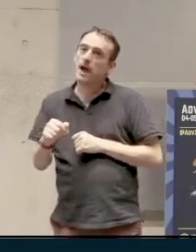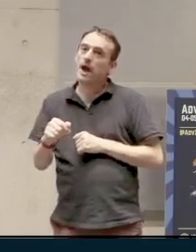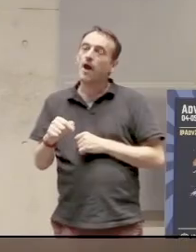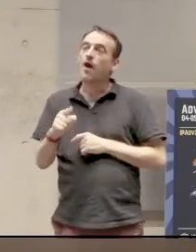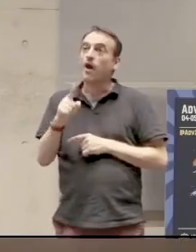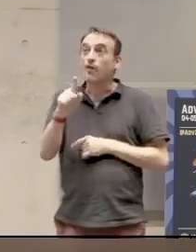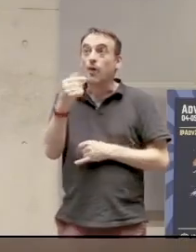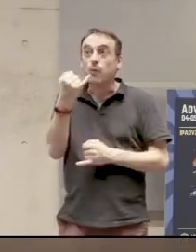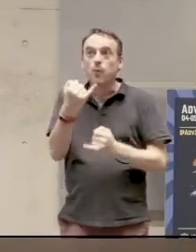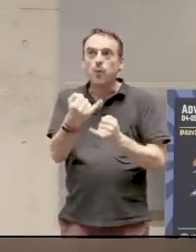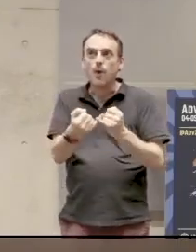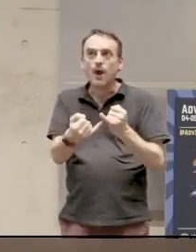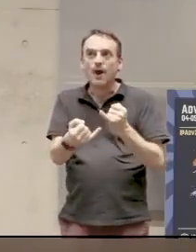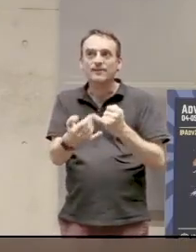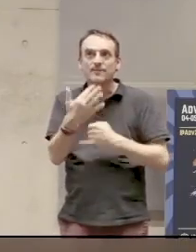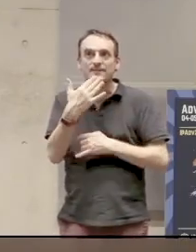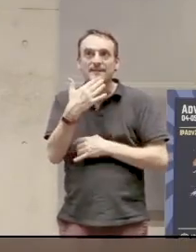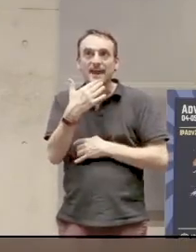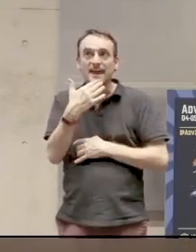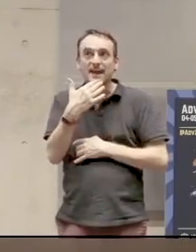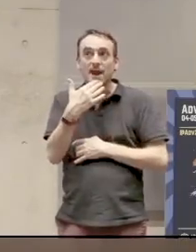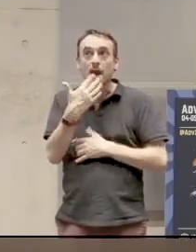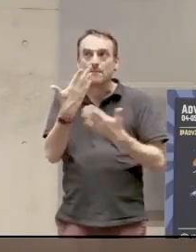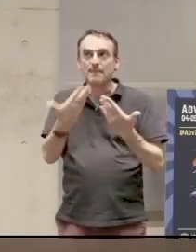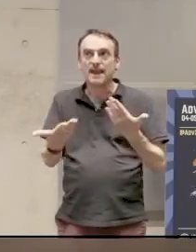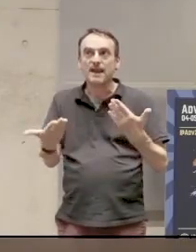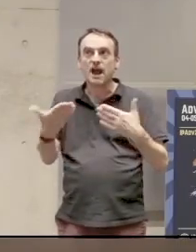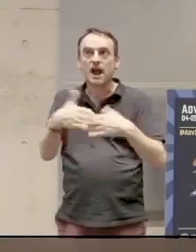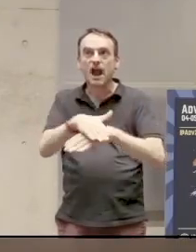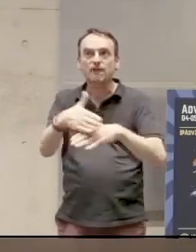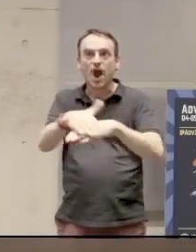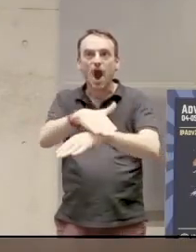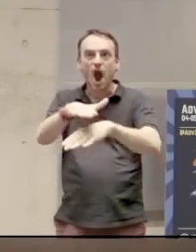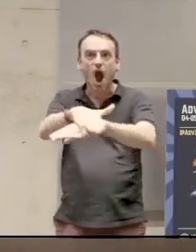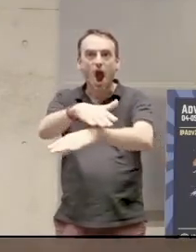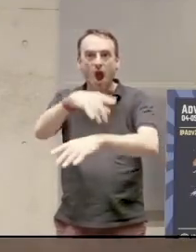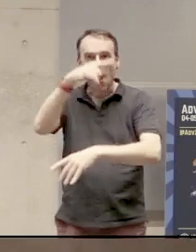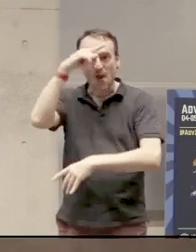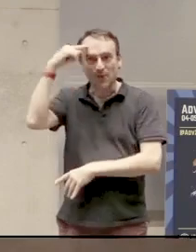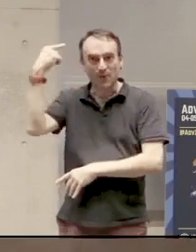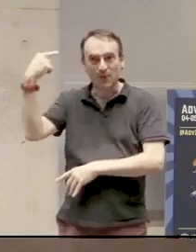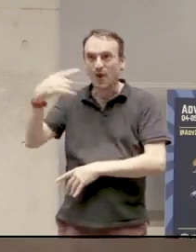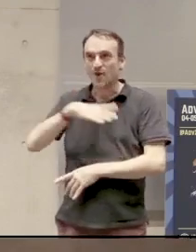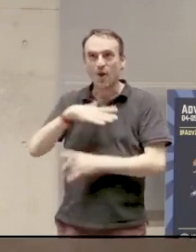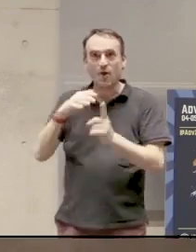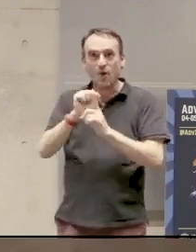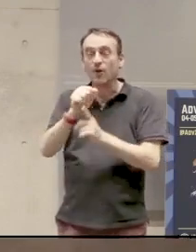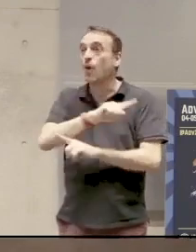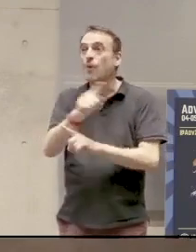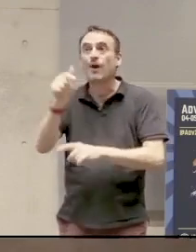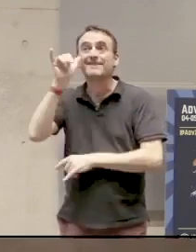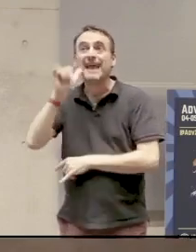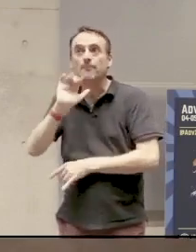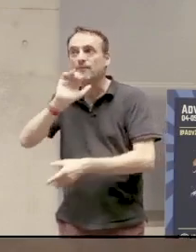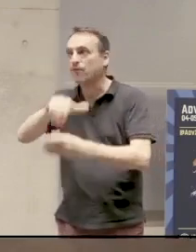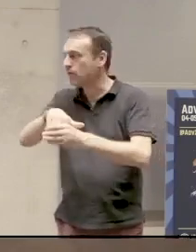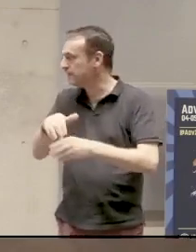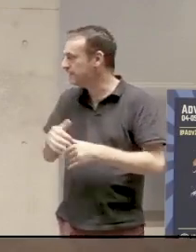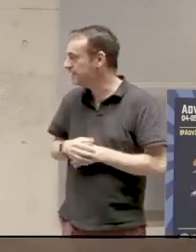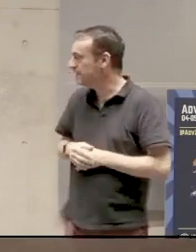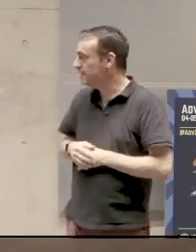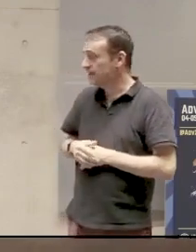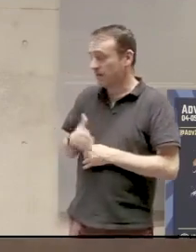crisis, keep it to yourself. But I'd love to know what scams you've been pulling in your career. Have we got any volunteers while I think of